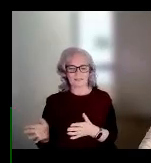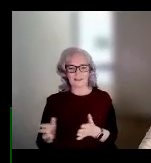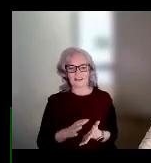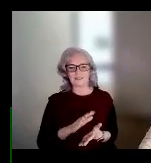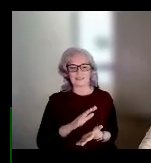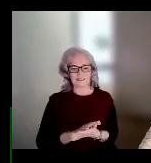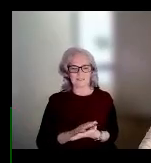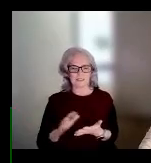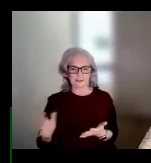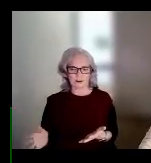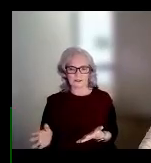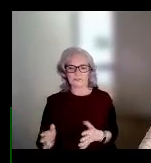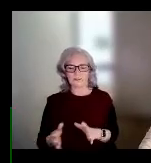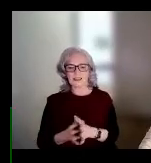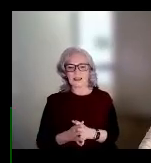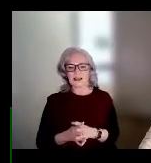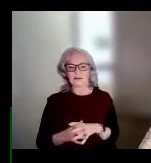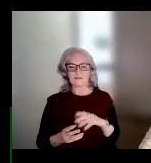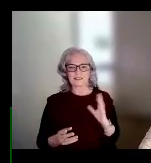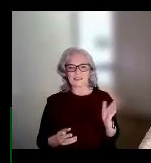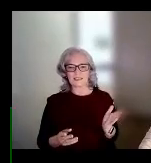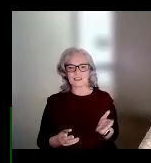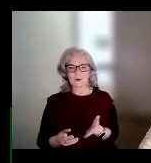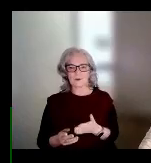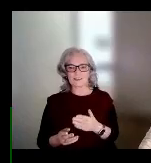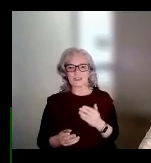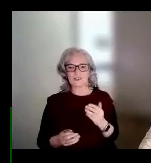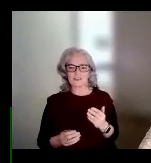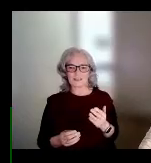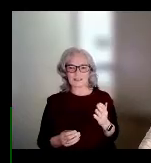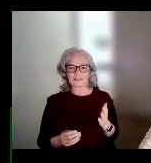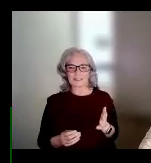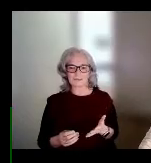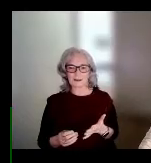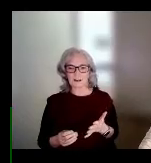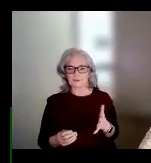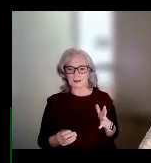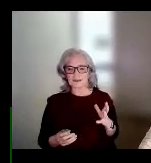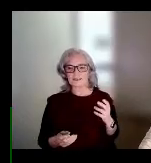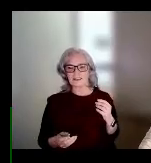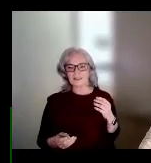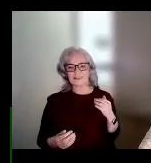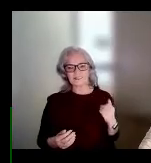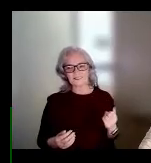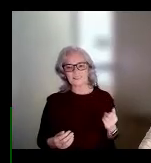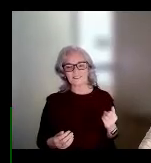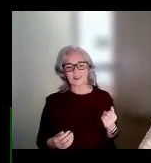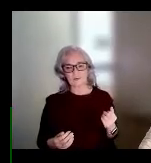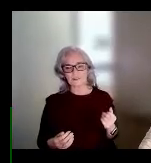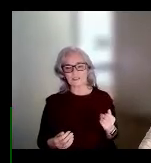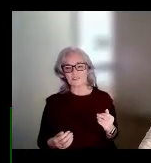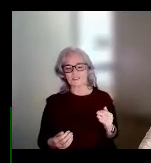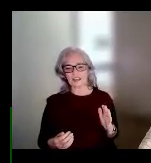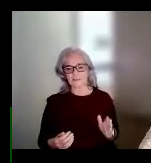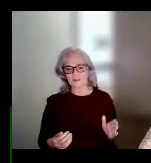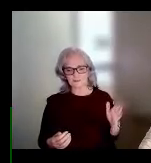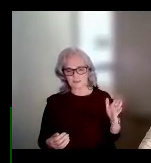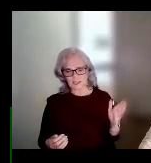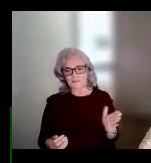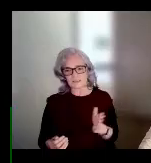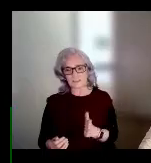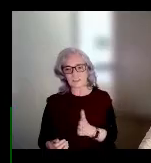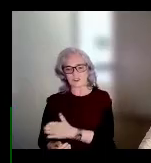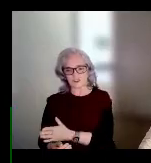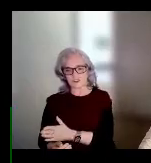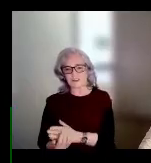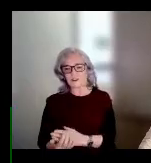to palliative care at the end of their lives. Having that care coordination and clear pathways, consistent coordination coming through